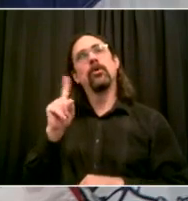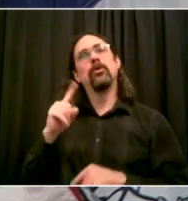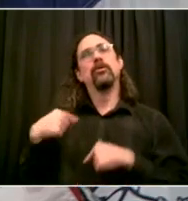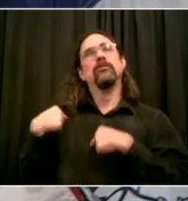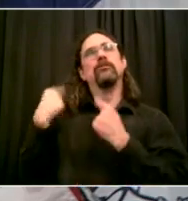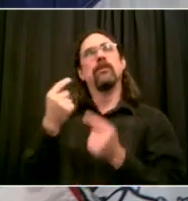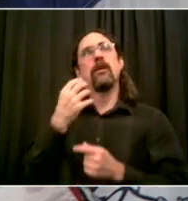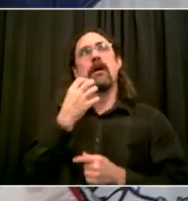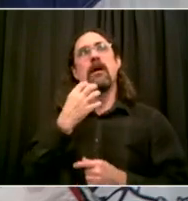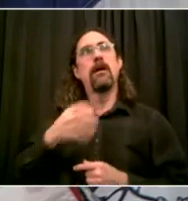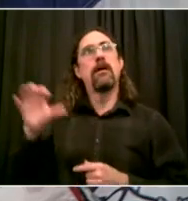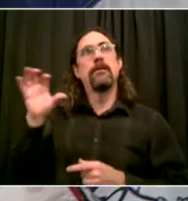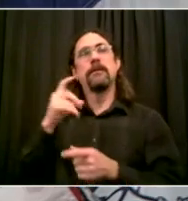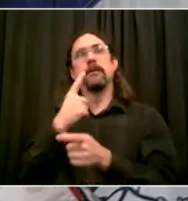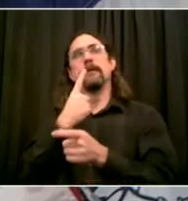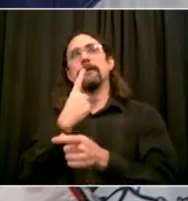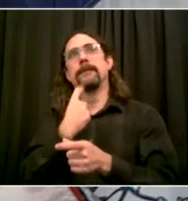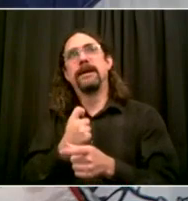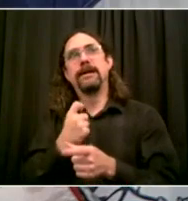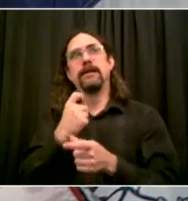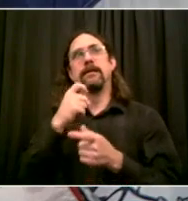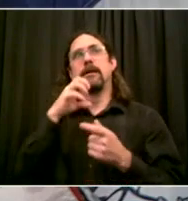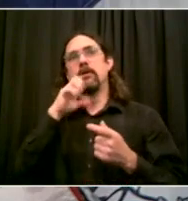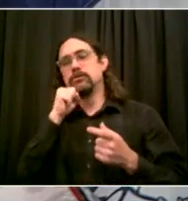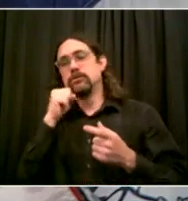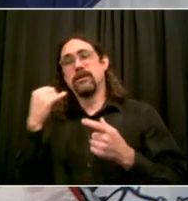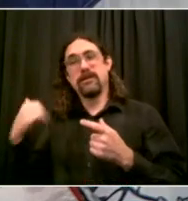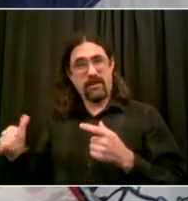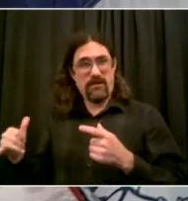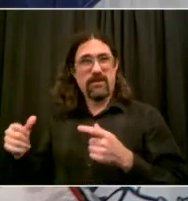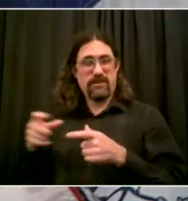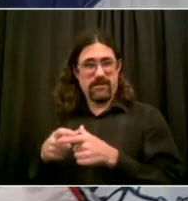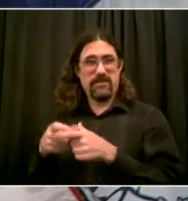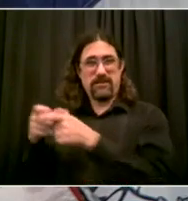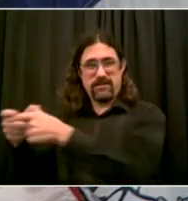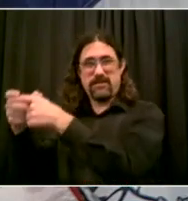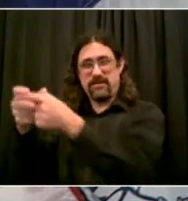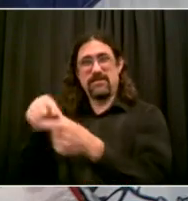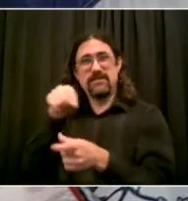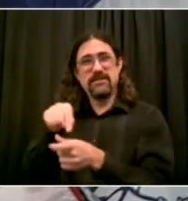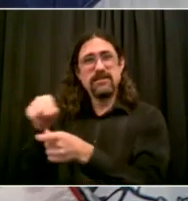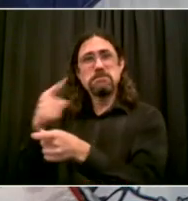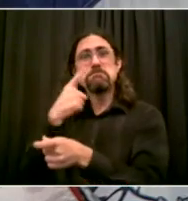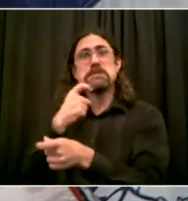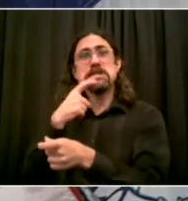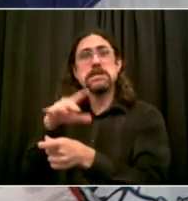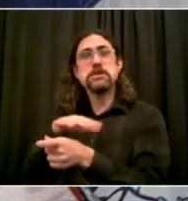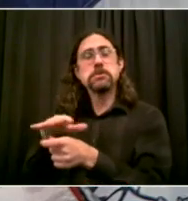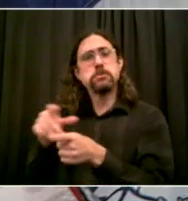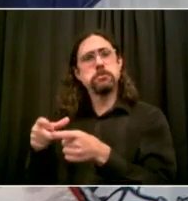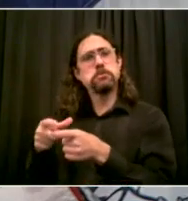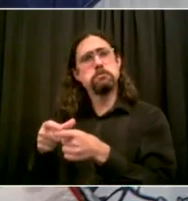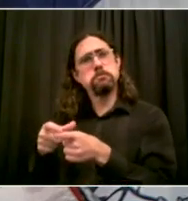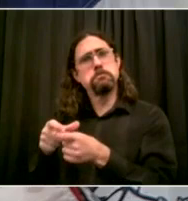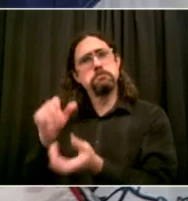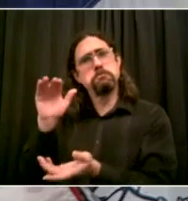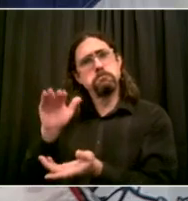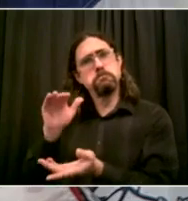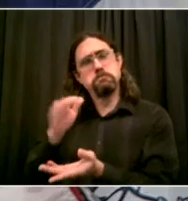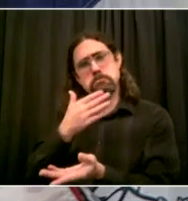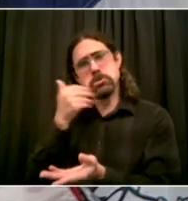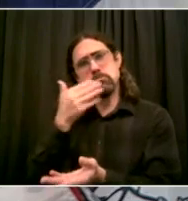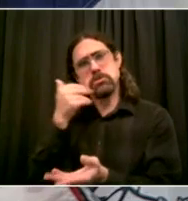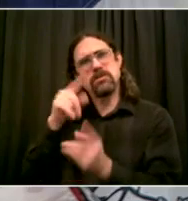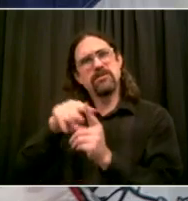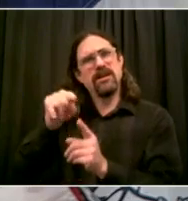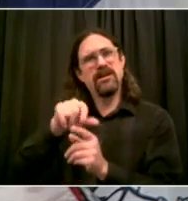seeing a problem in Manhattan. That's good. We are seeing a bigger problem now in Staten Island. It has been growing. We're going to put a lot of